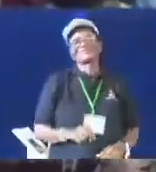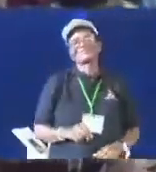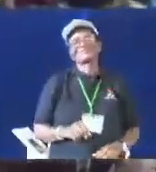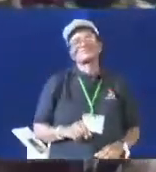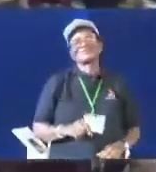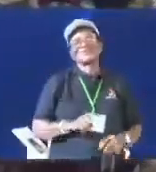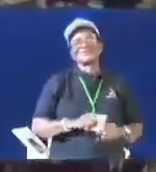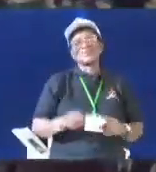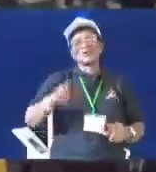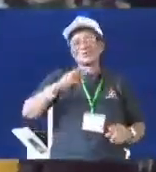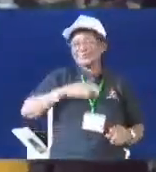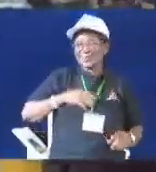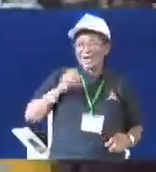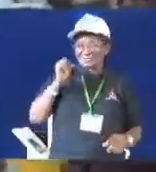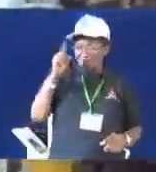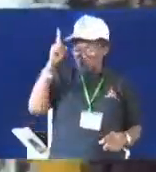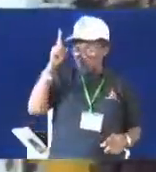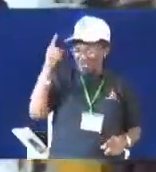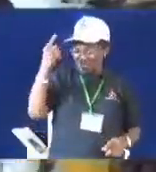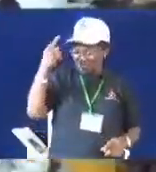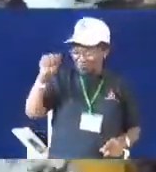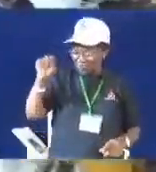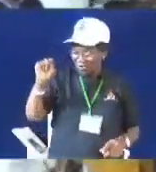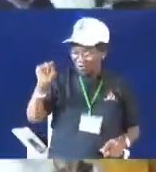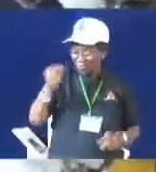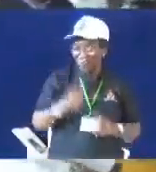my surprise from God